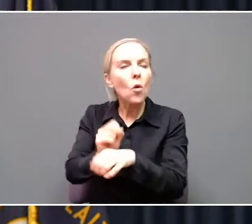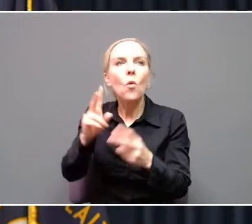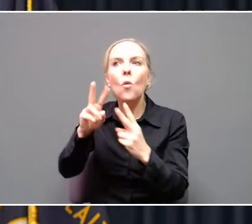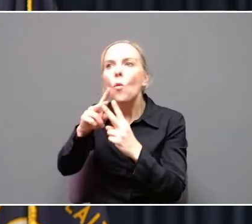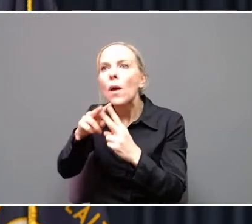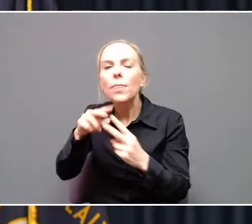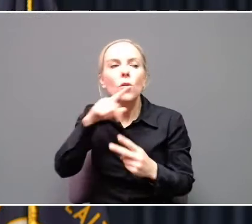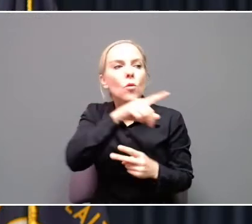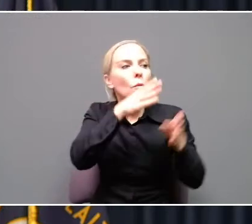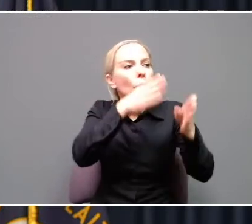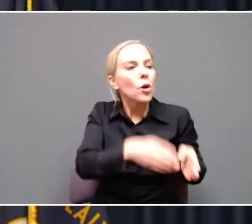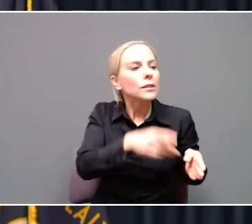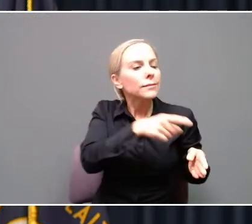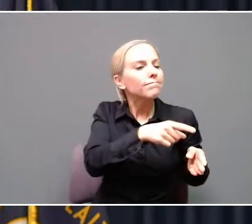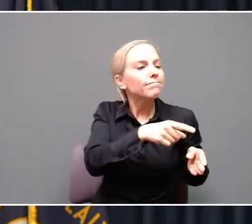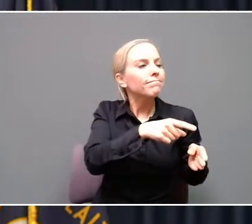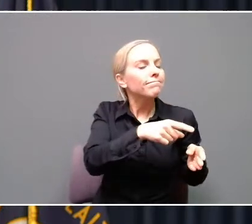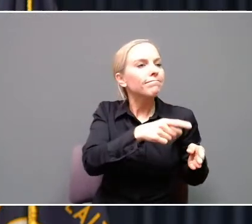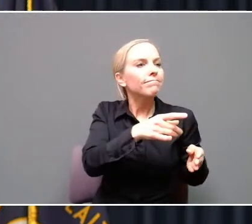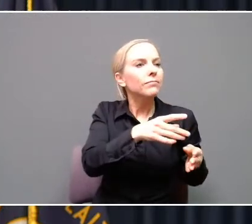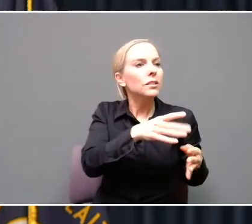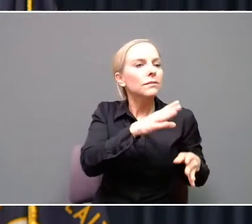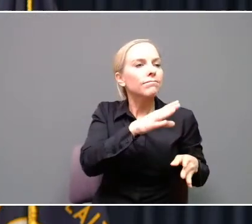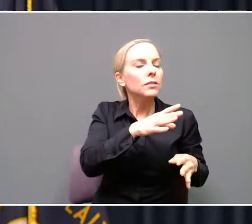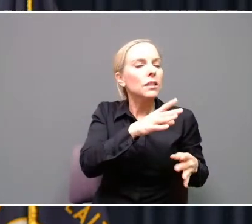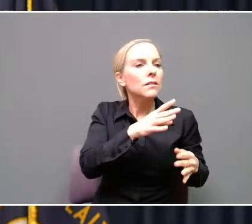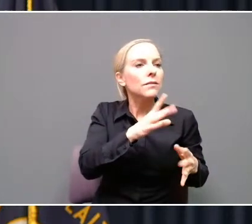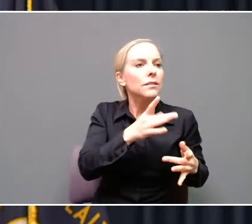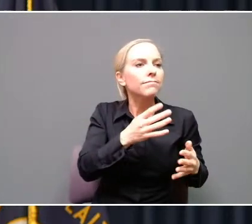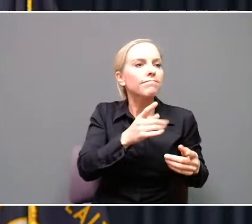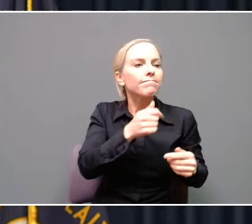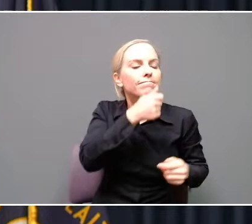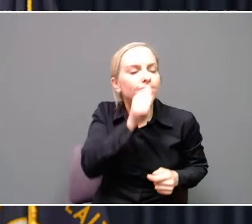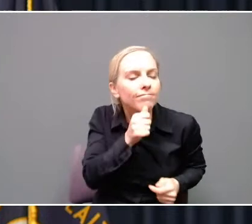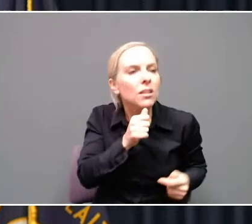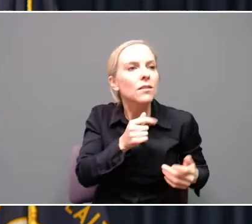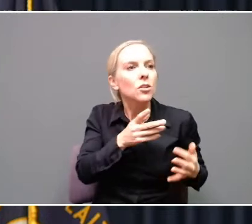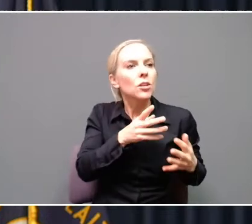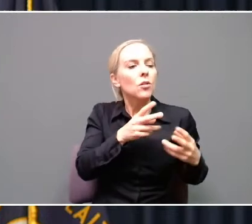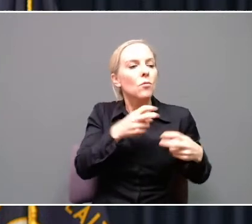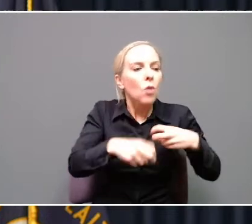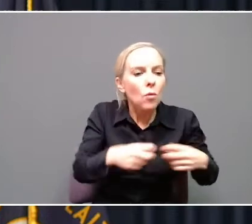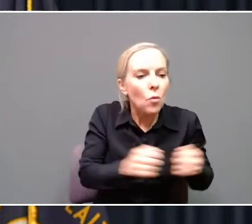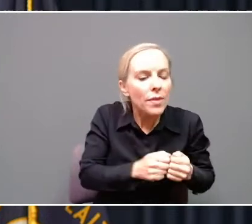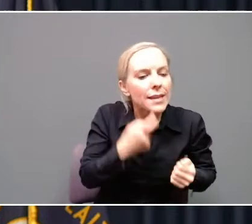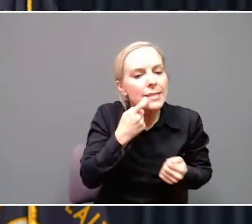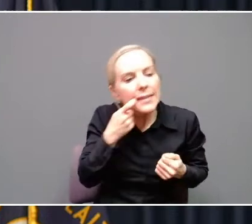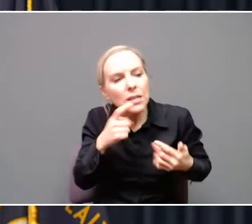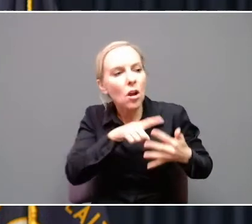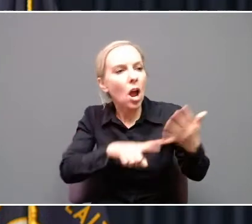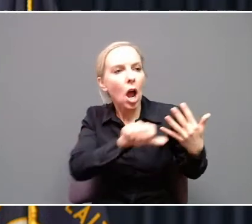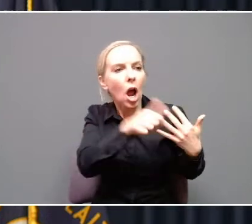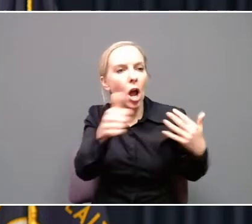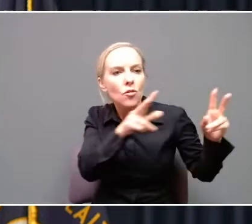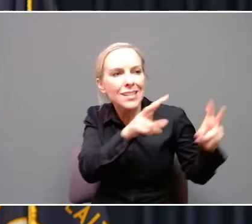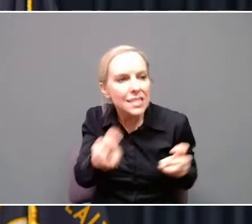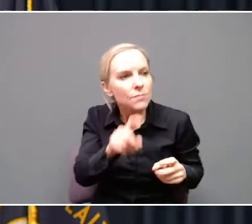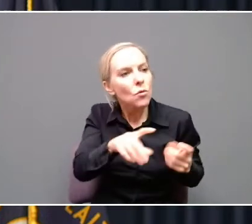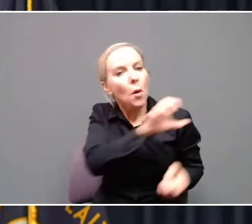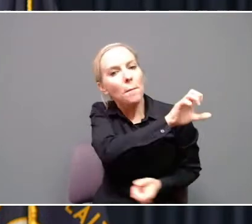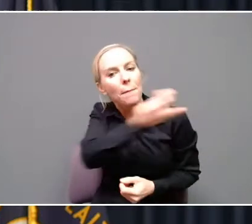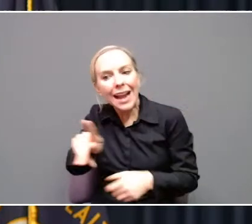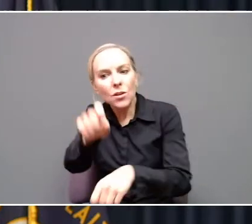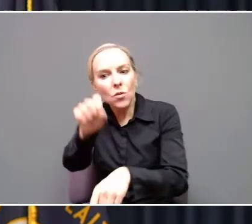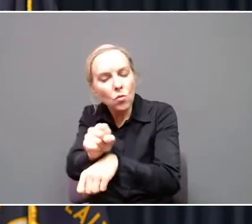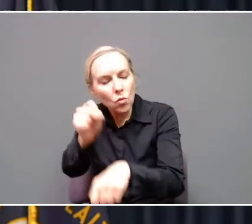challenges with the law, looking at second chance employers and how we can ultimately get those folks back in. Then an expansion of the concept